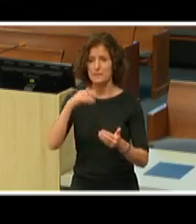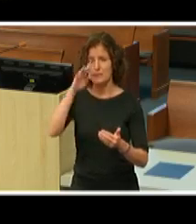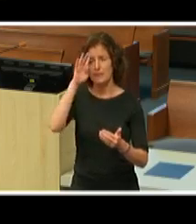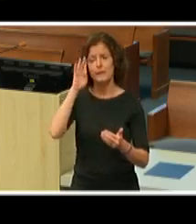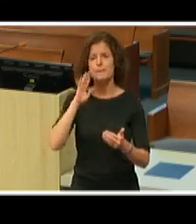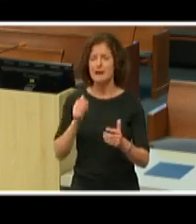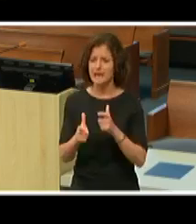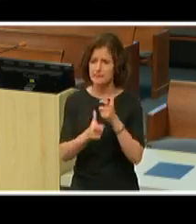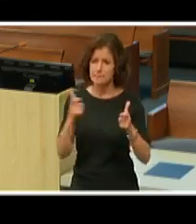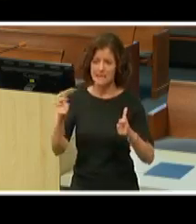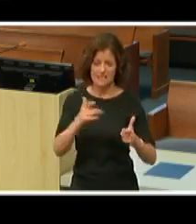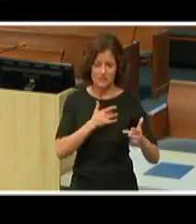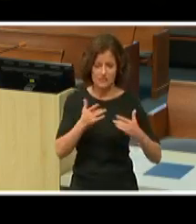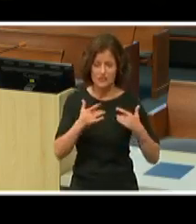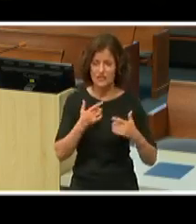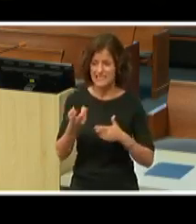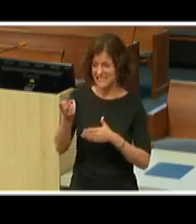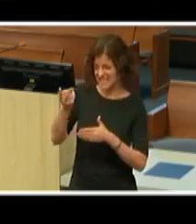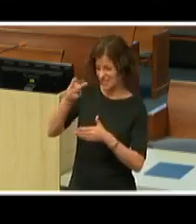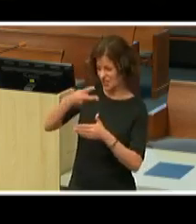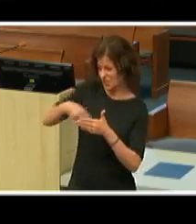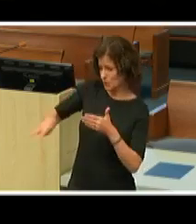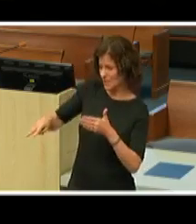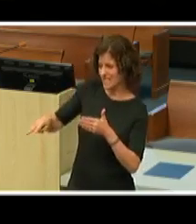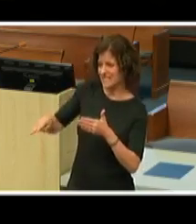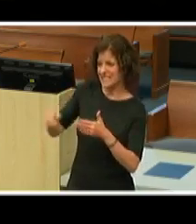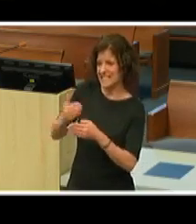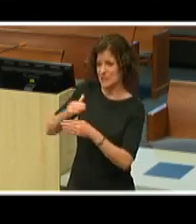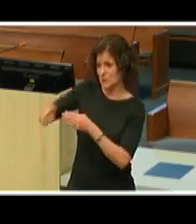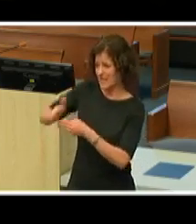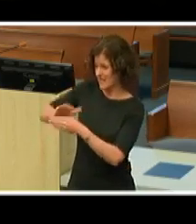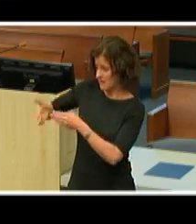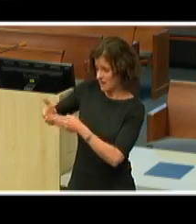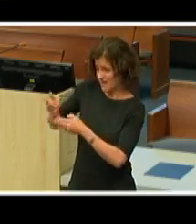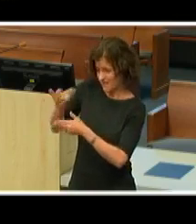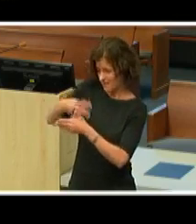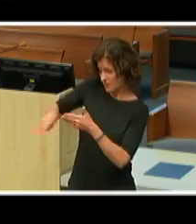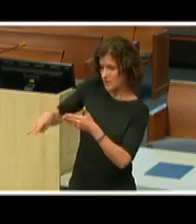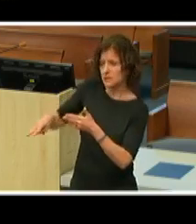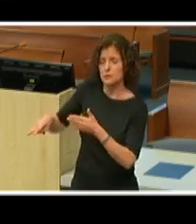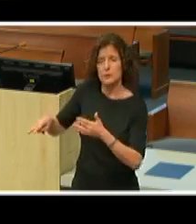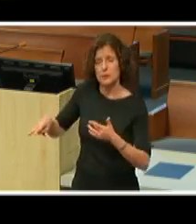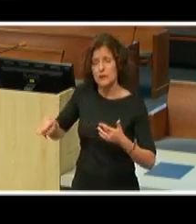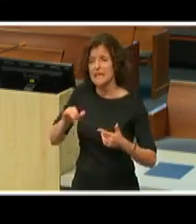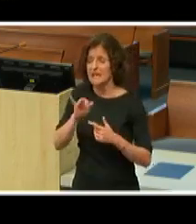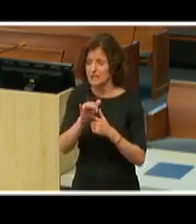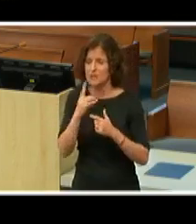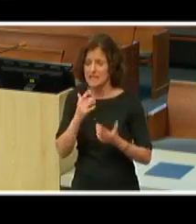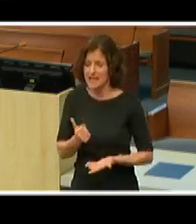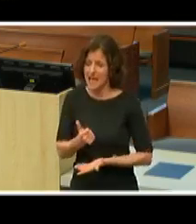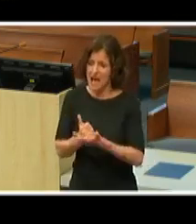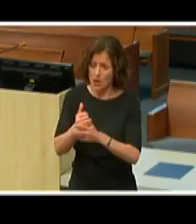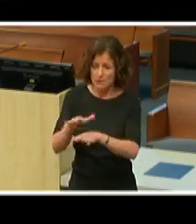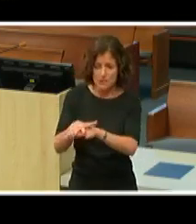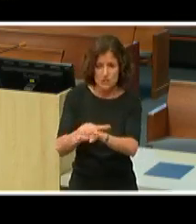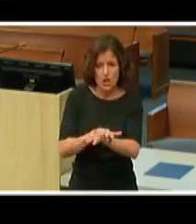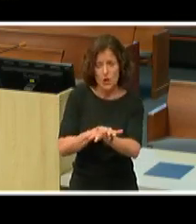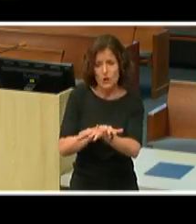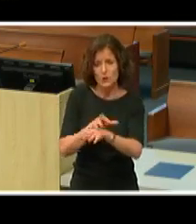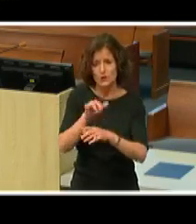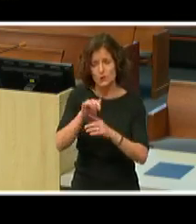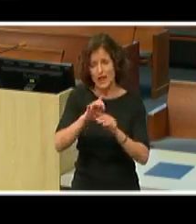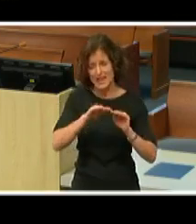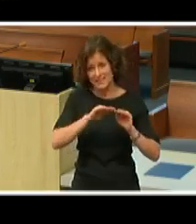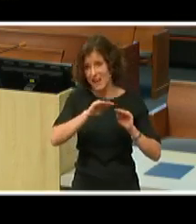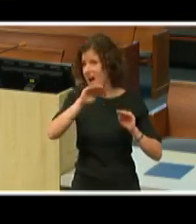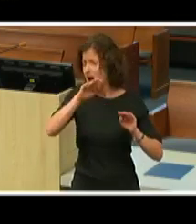biggest concern is the next 2 weeks, the next two weekends. And if we can slow the rate and flatten the curve in